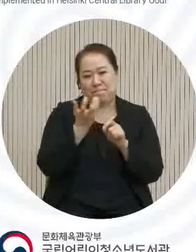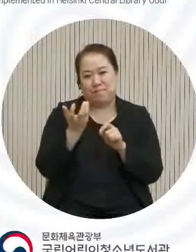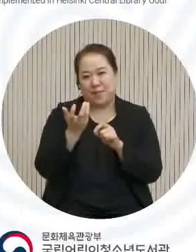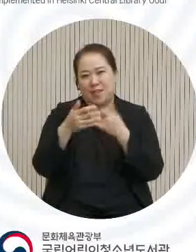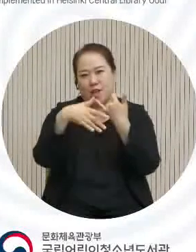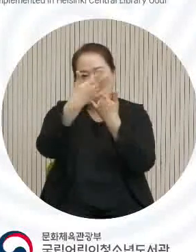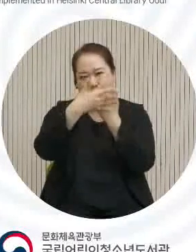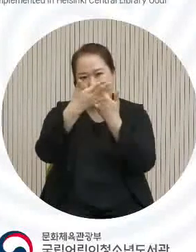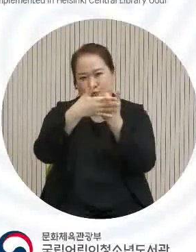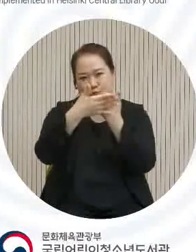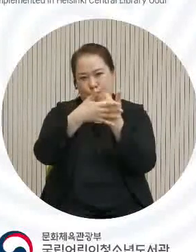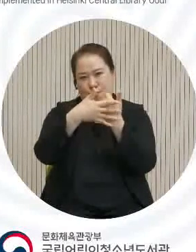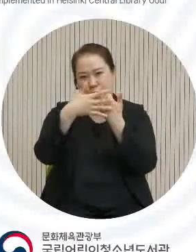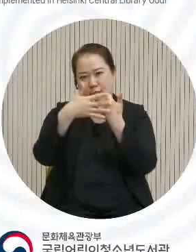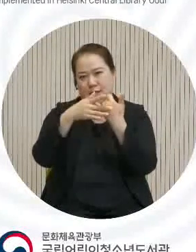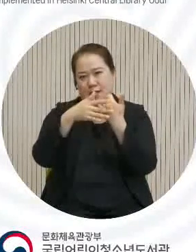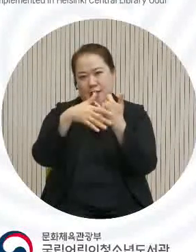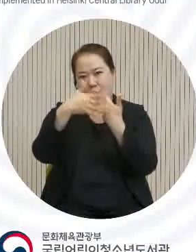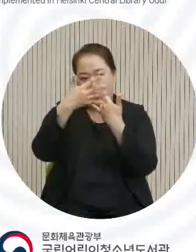Makey.